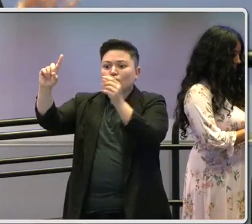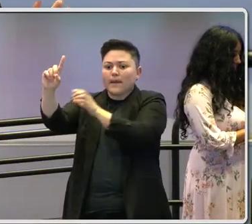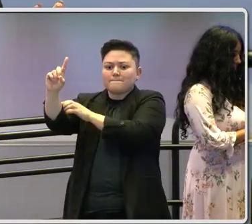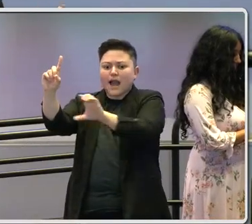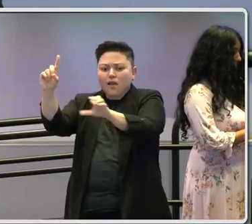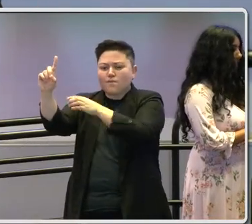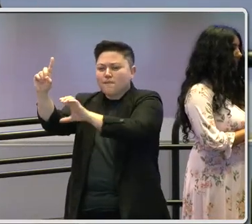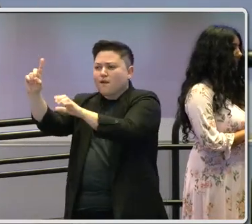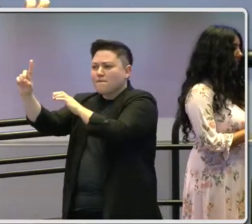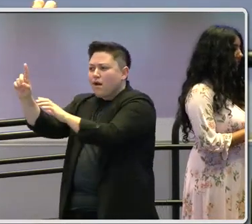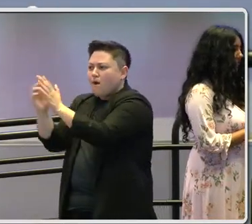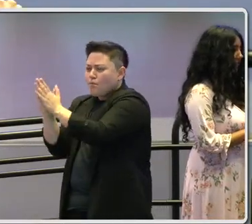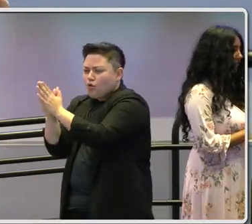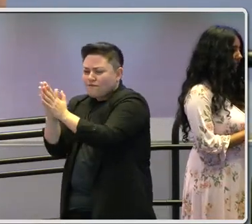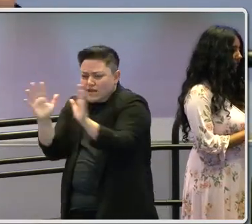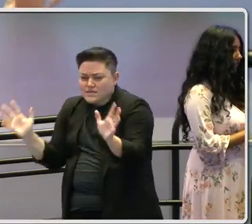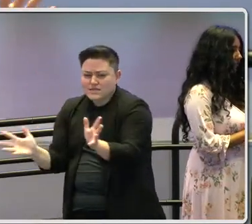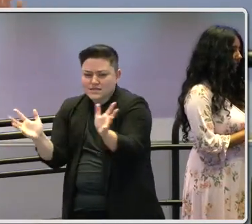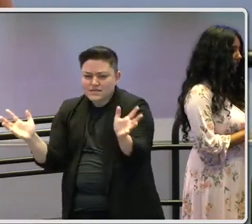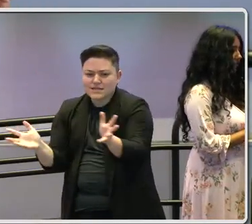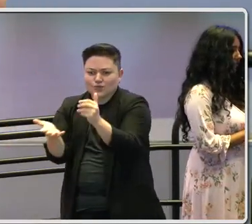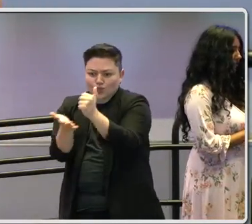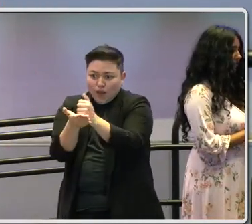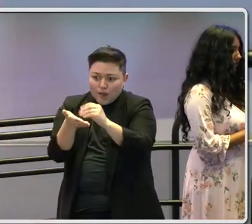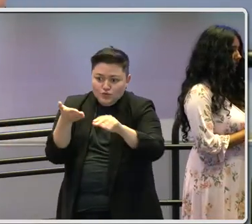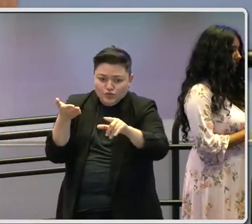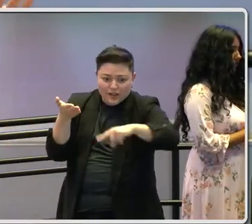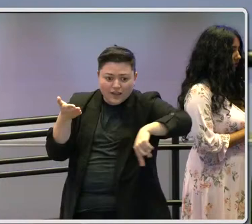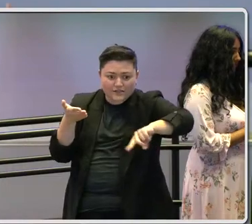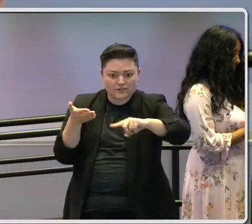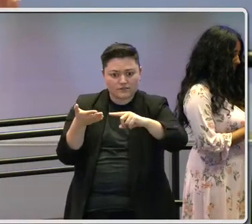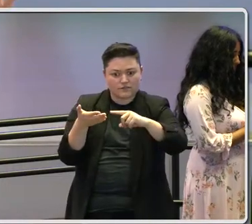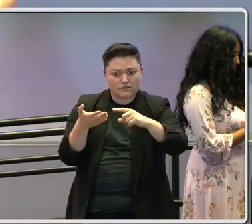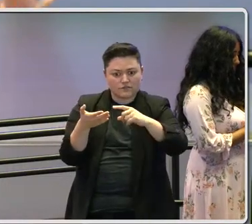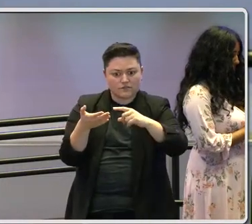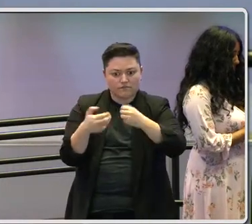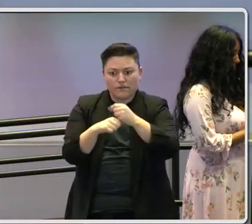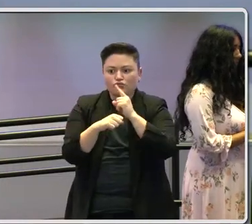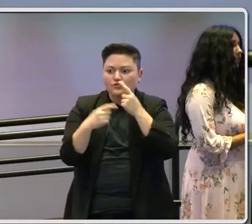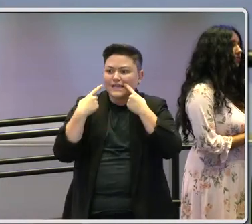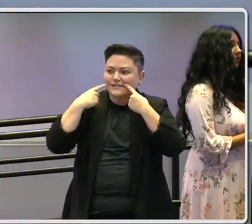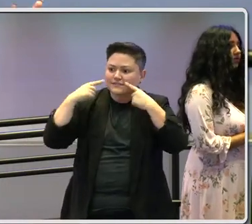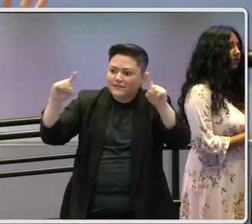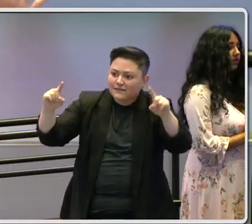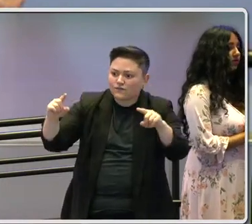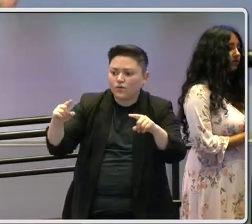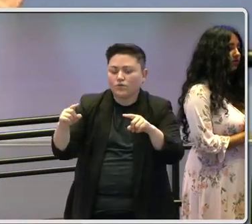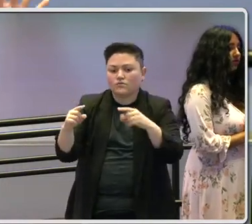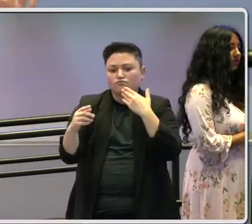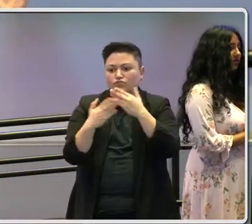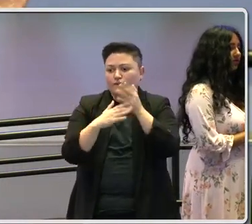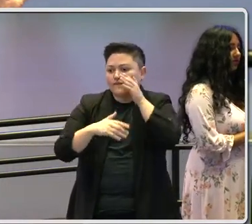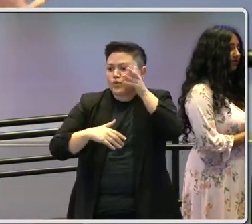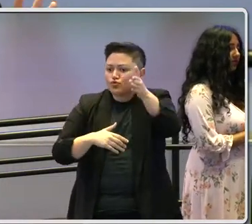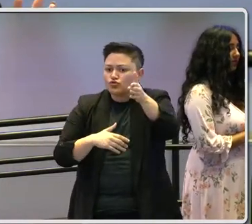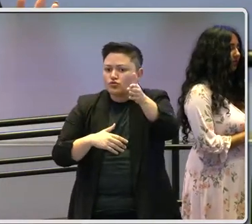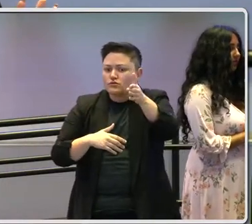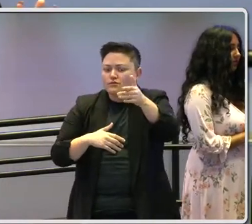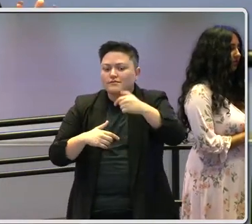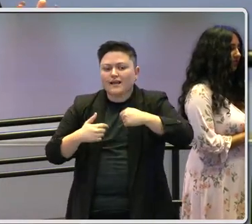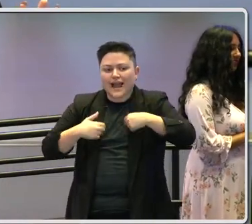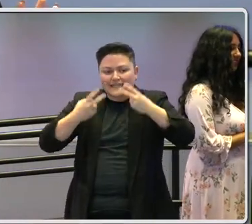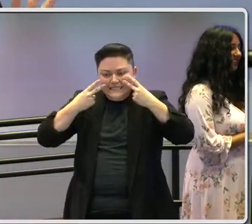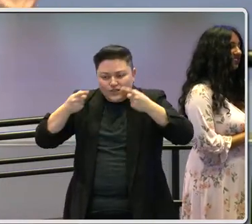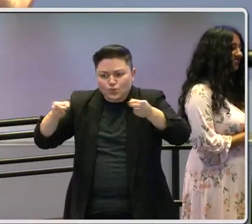and motivate and help your students to succeed and move toward a better future, I see